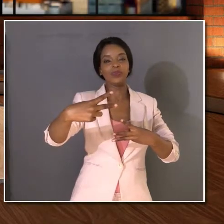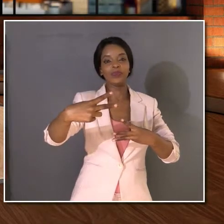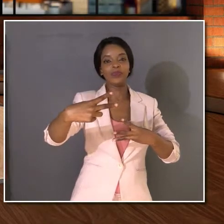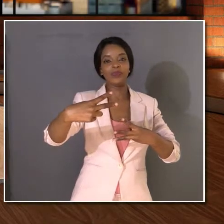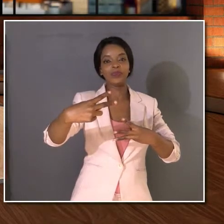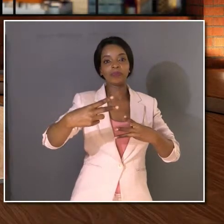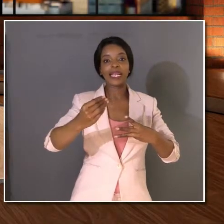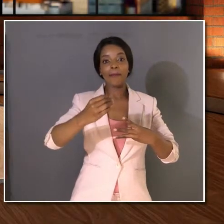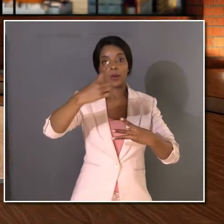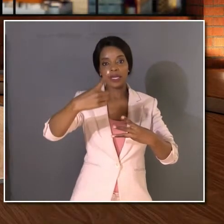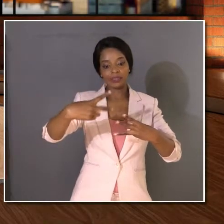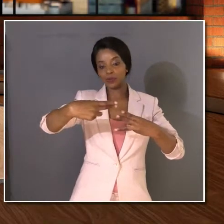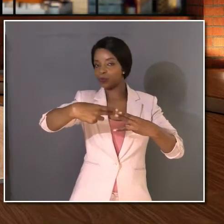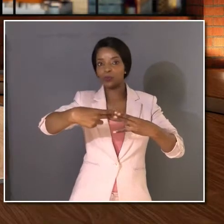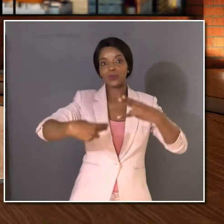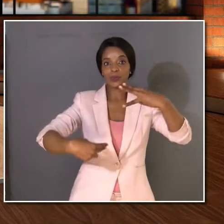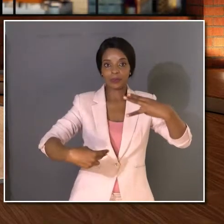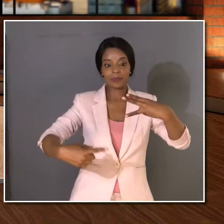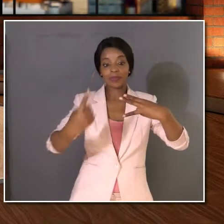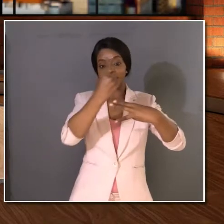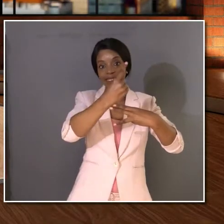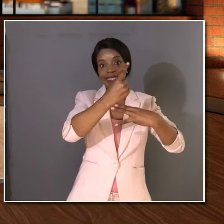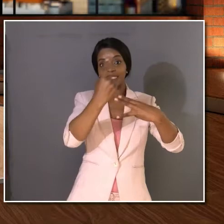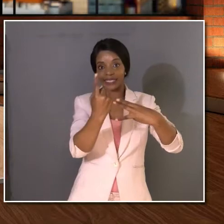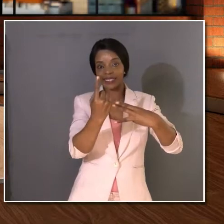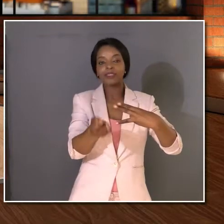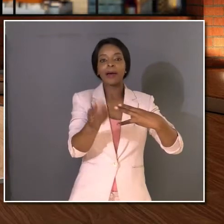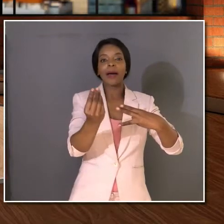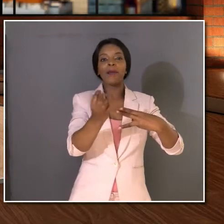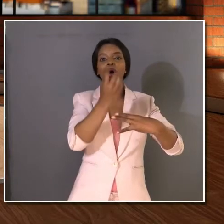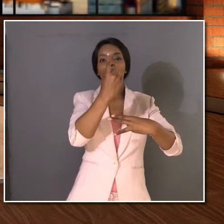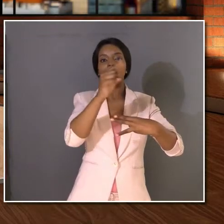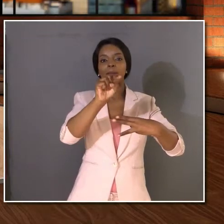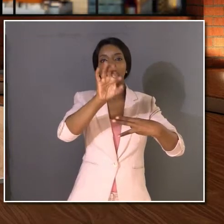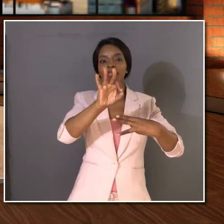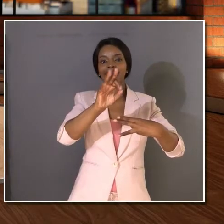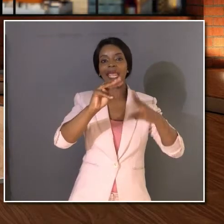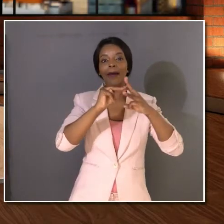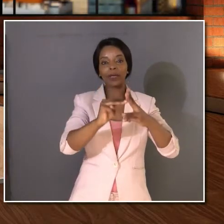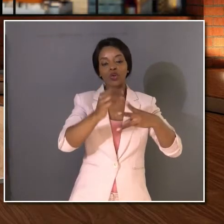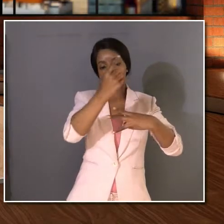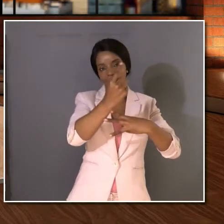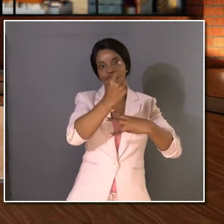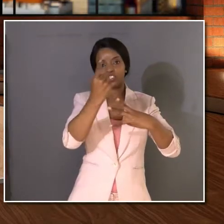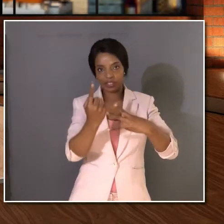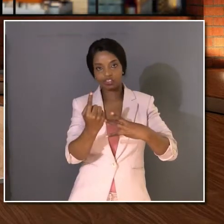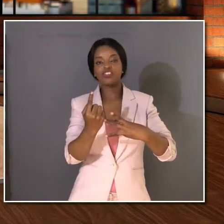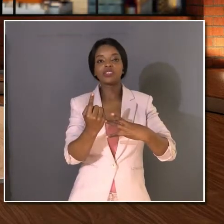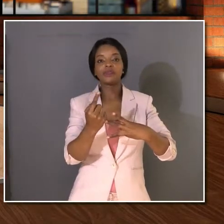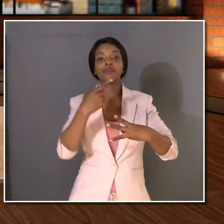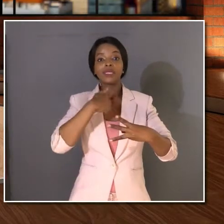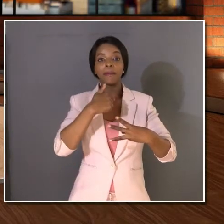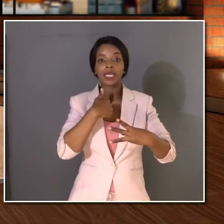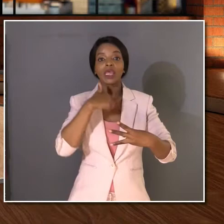companies will receive an astounding 1.3 million rand. I will call out their names one at a